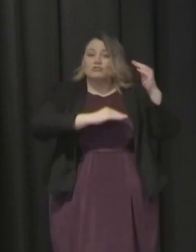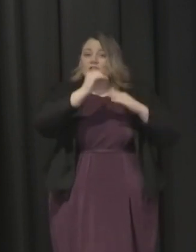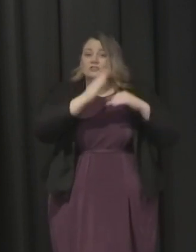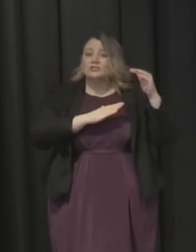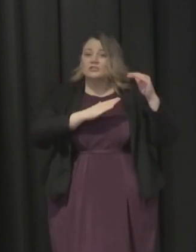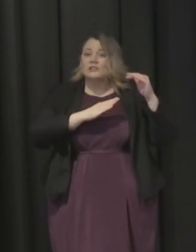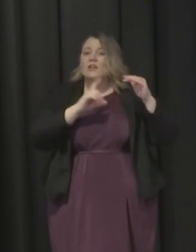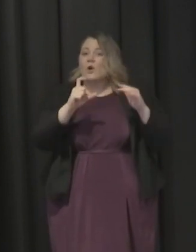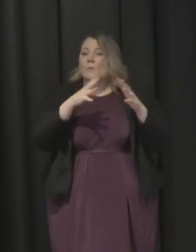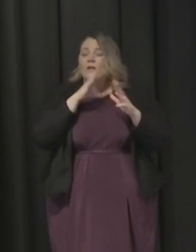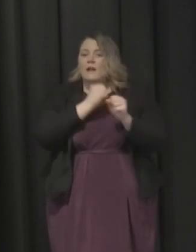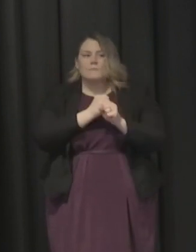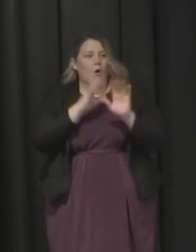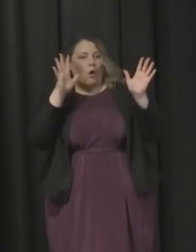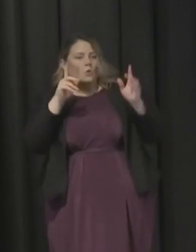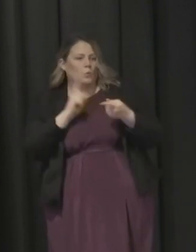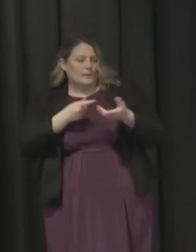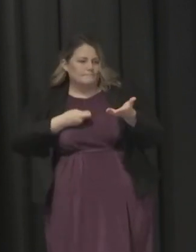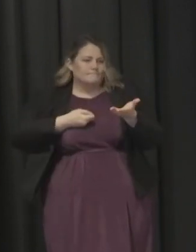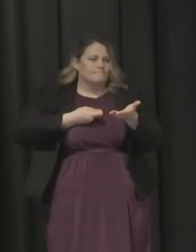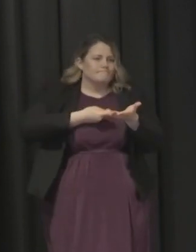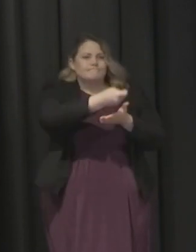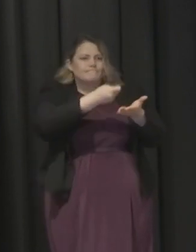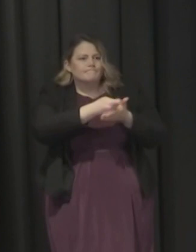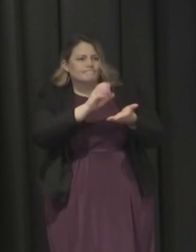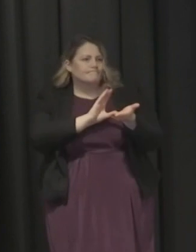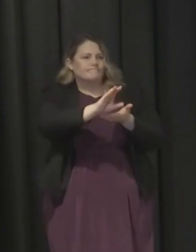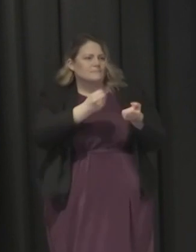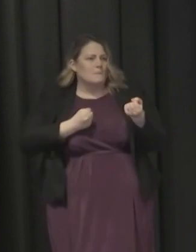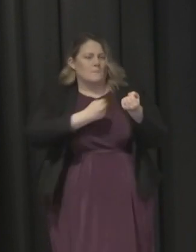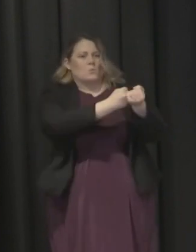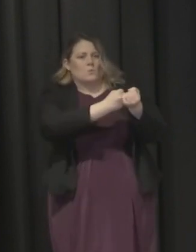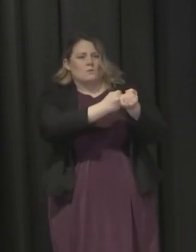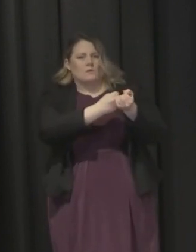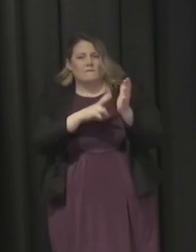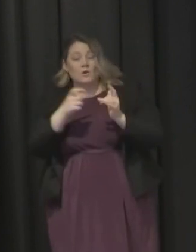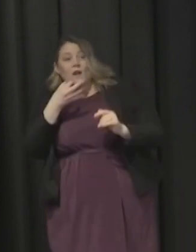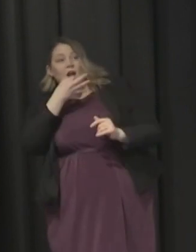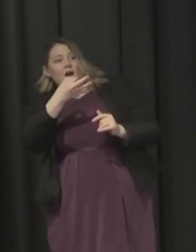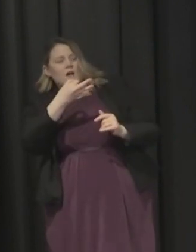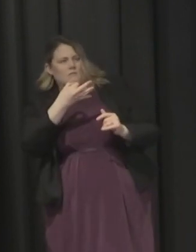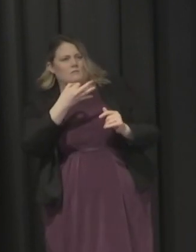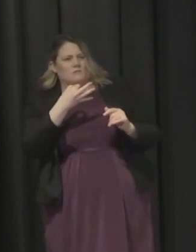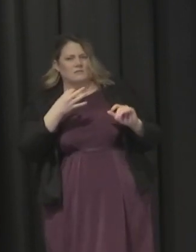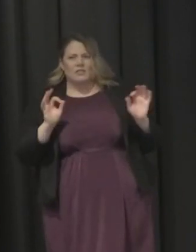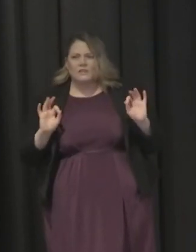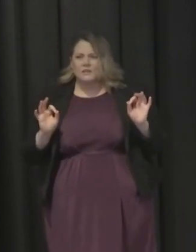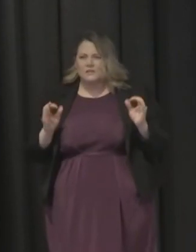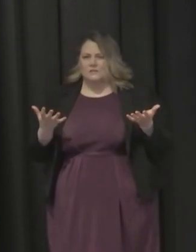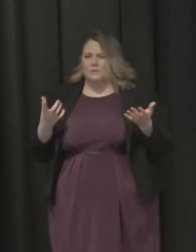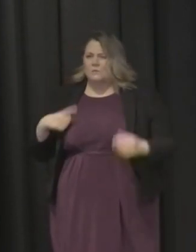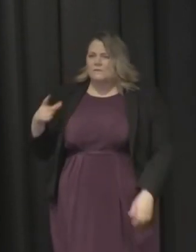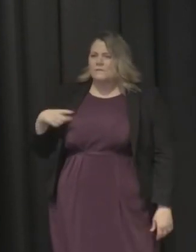And this is Victorian business, that this act of churlishness, and might I say